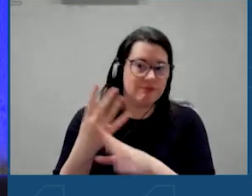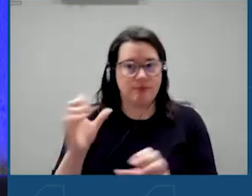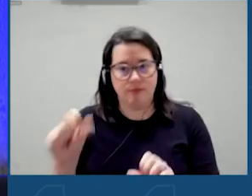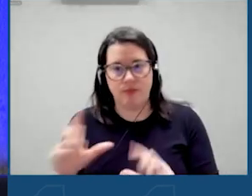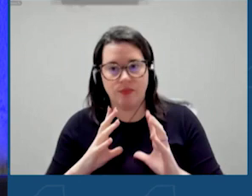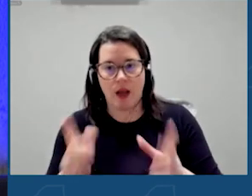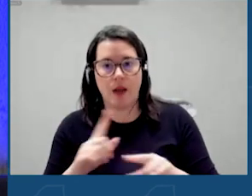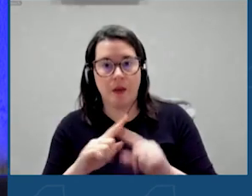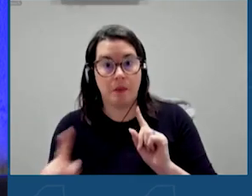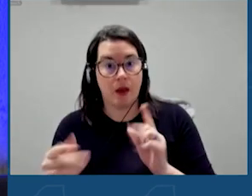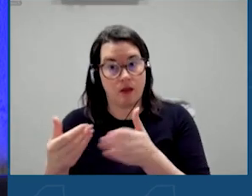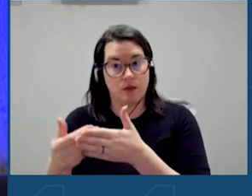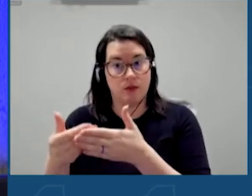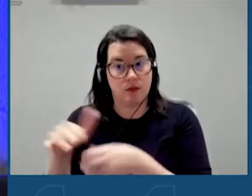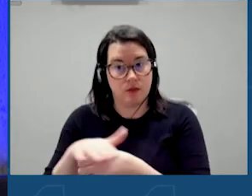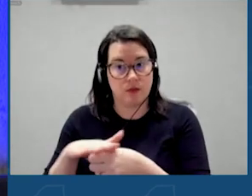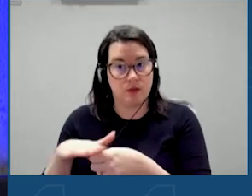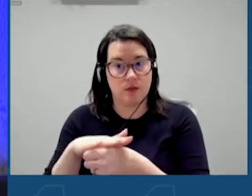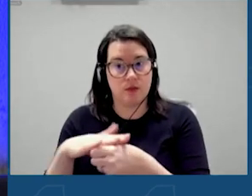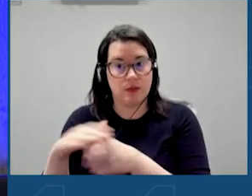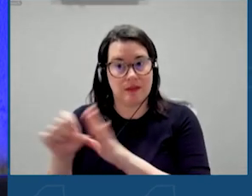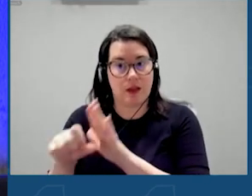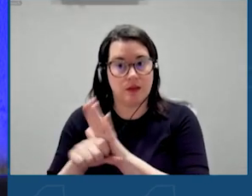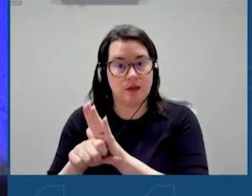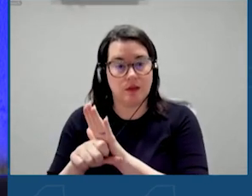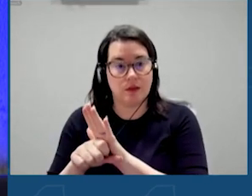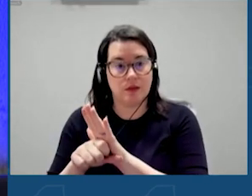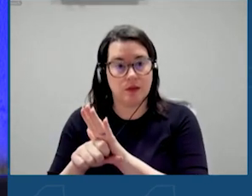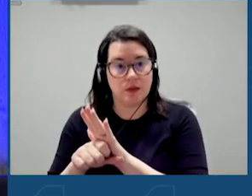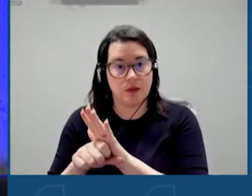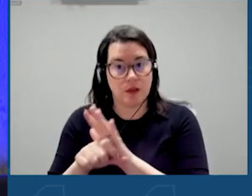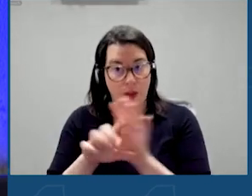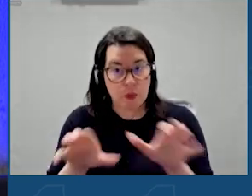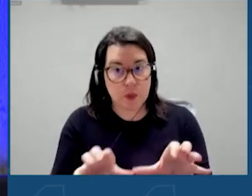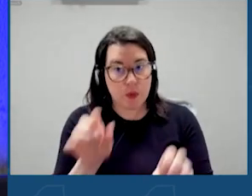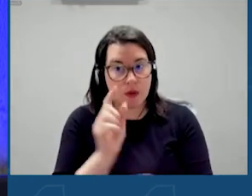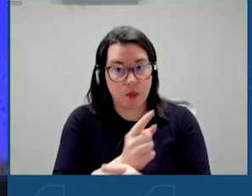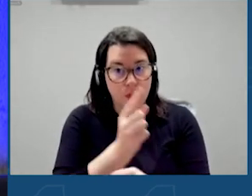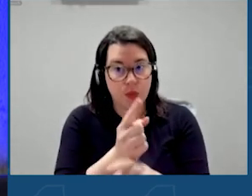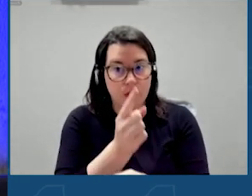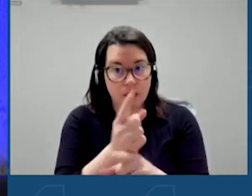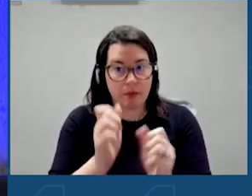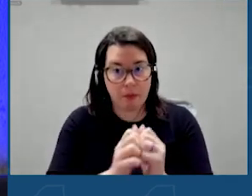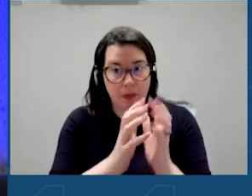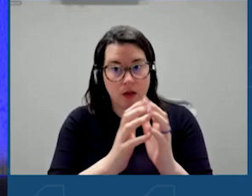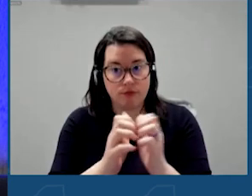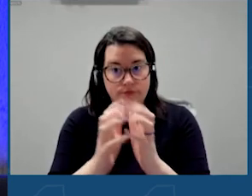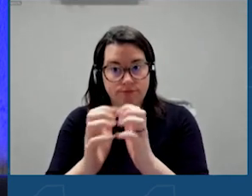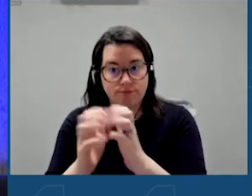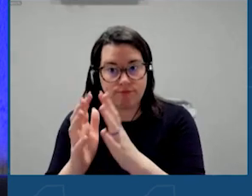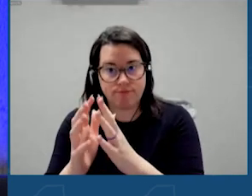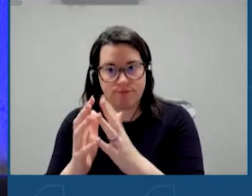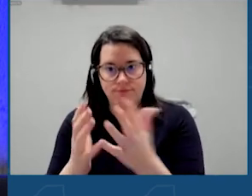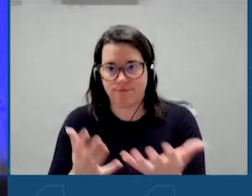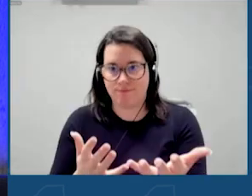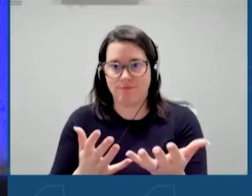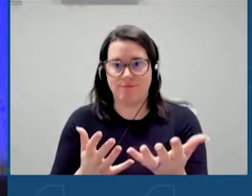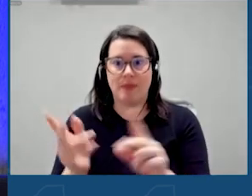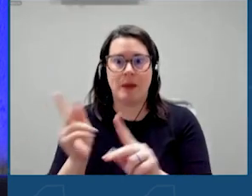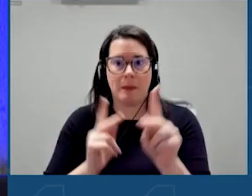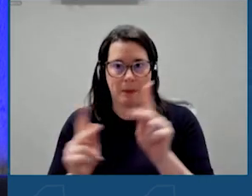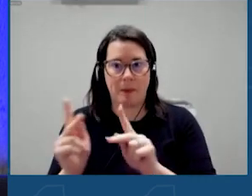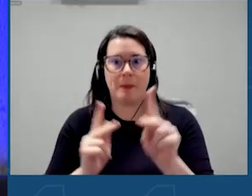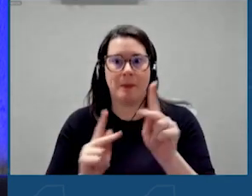close-in geographic states that have done the work and built the inventory are the ones that are poised